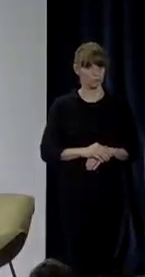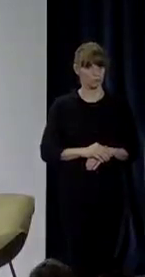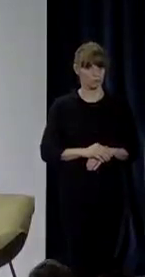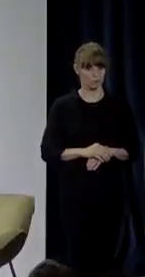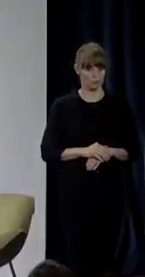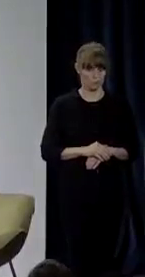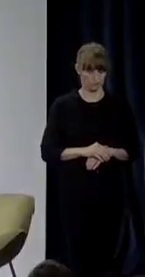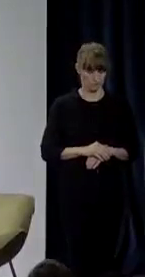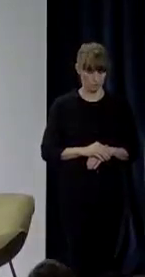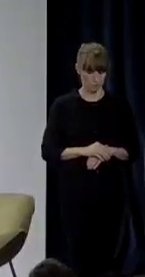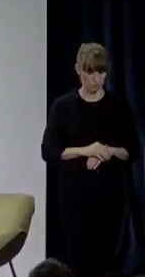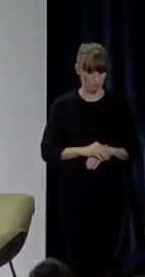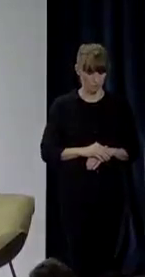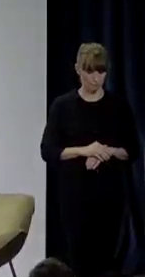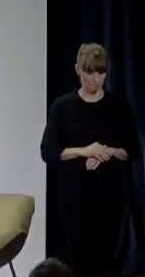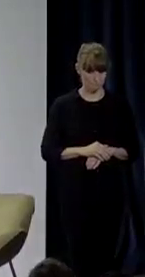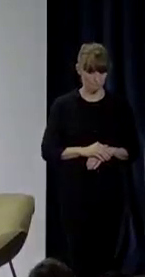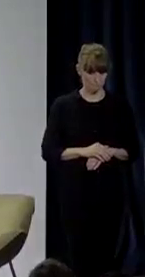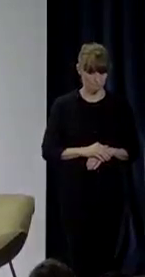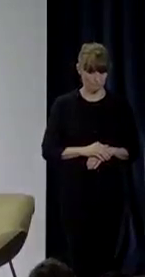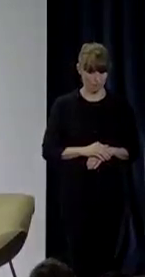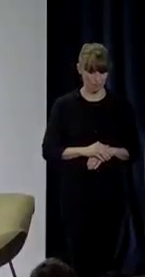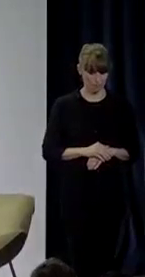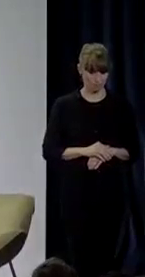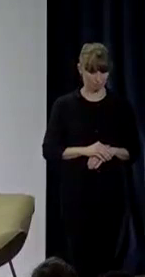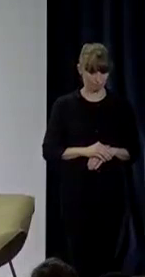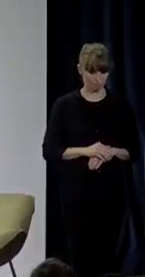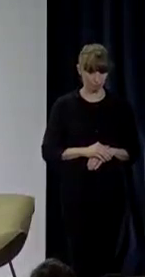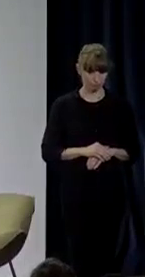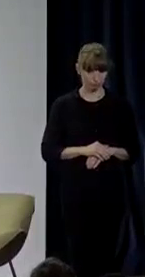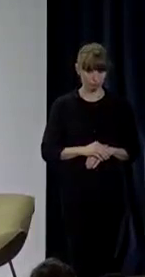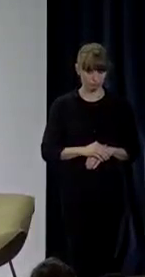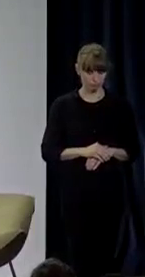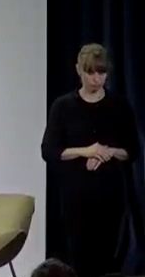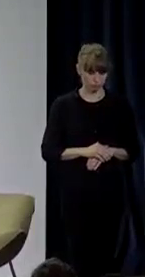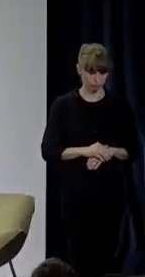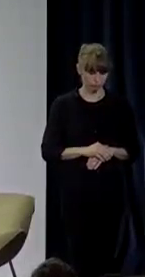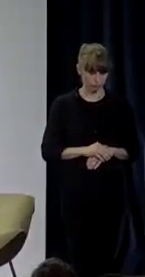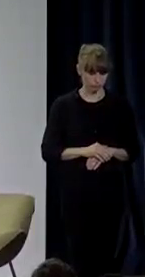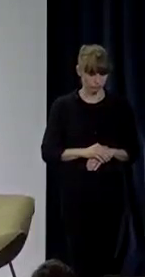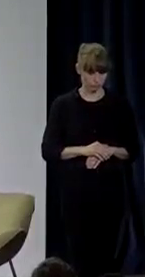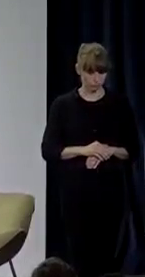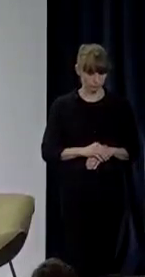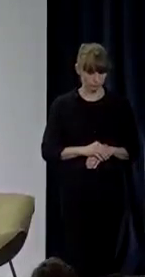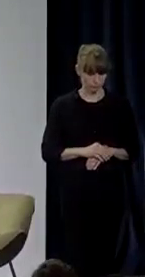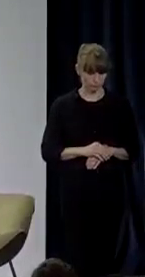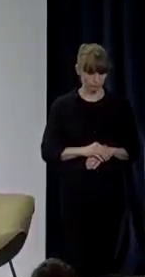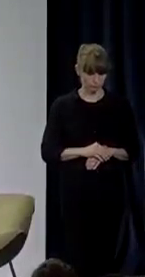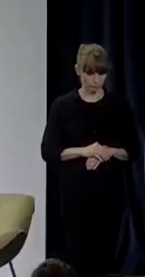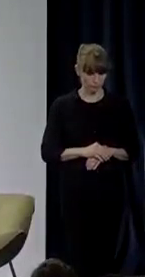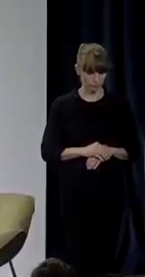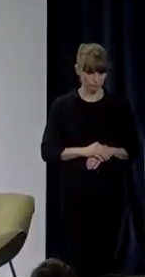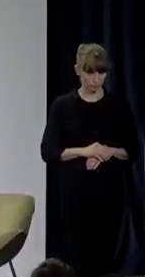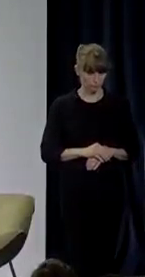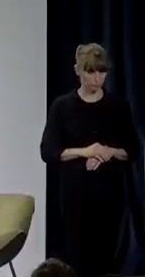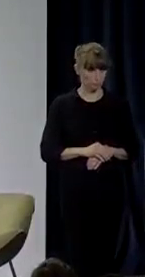Since 2023, I have been privileged to serve as appointee of the UN Secretary General as the chair of